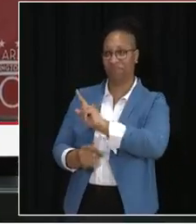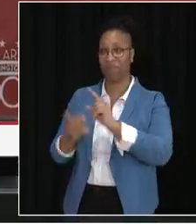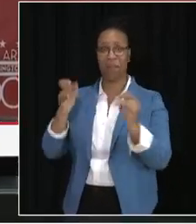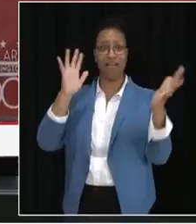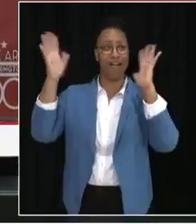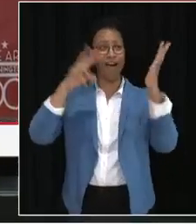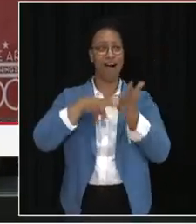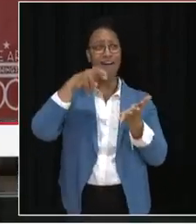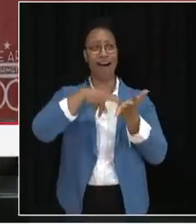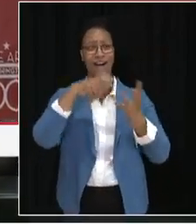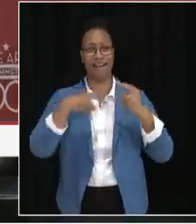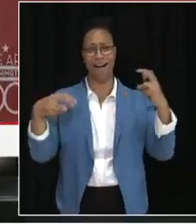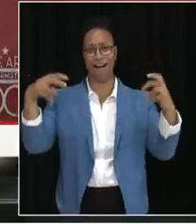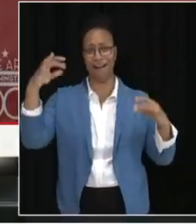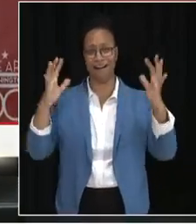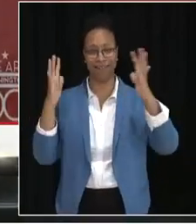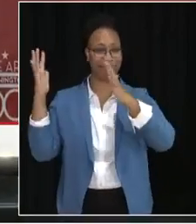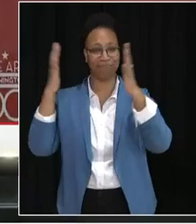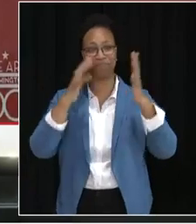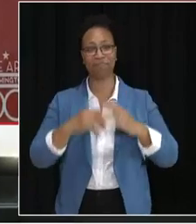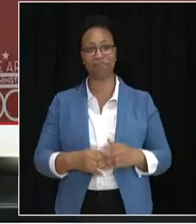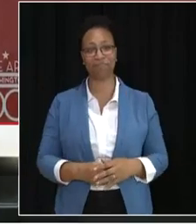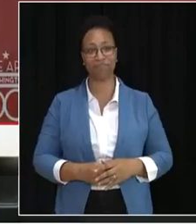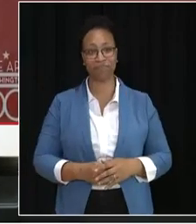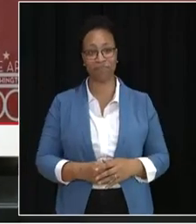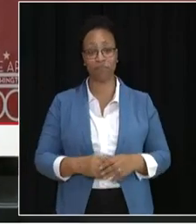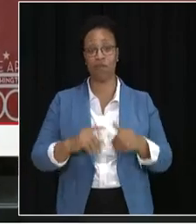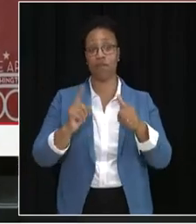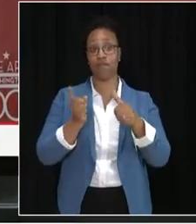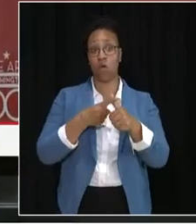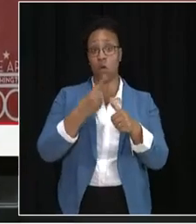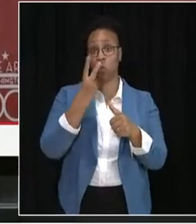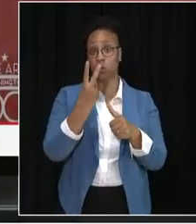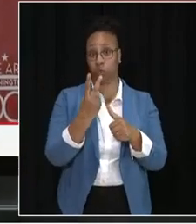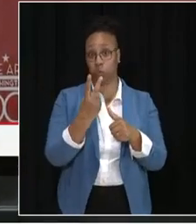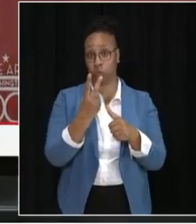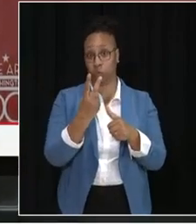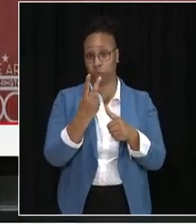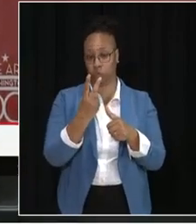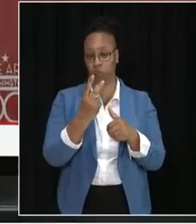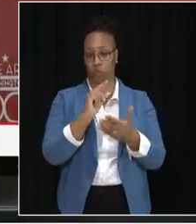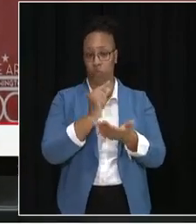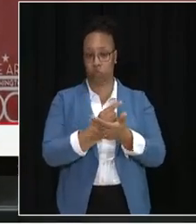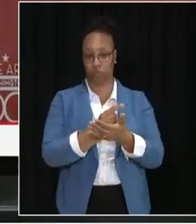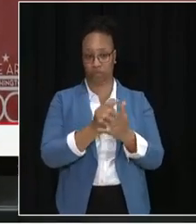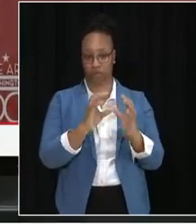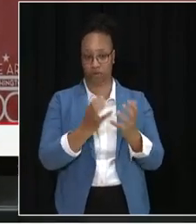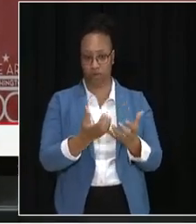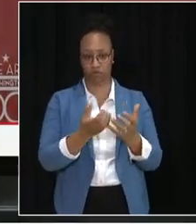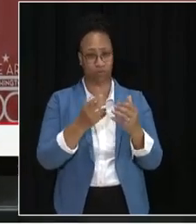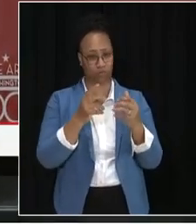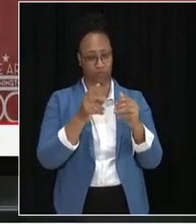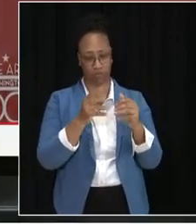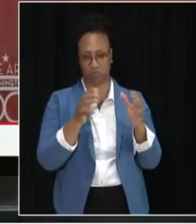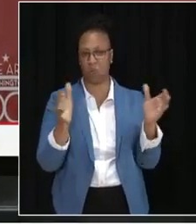That our first two graduating classes were really small, as Chancellor Farabee mentioned,